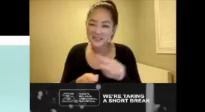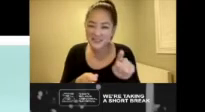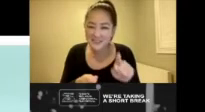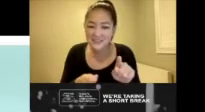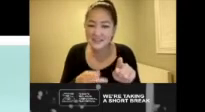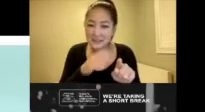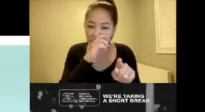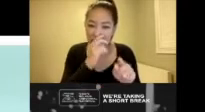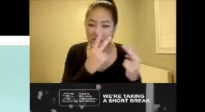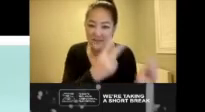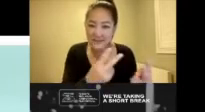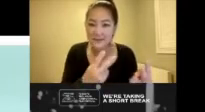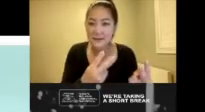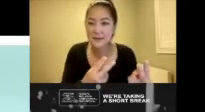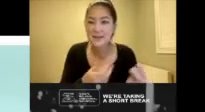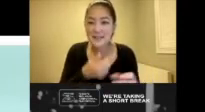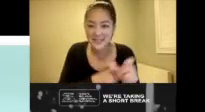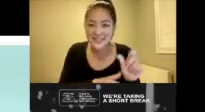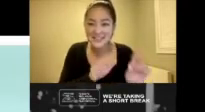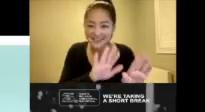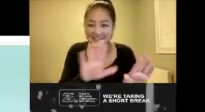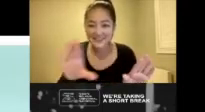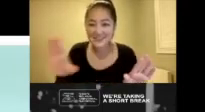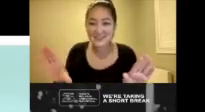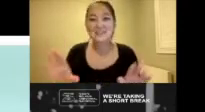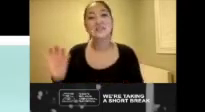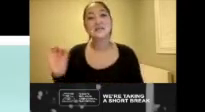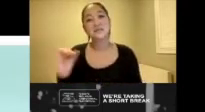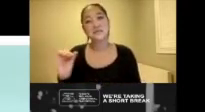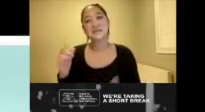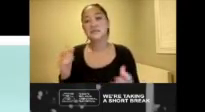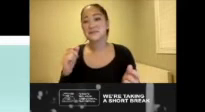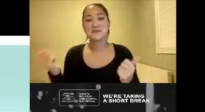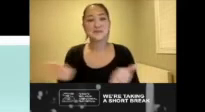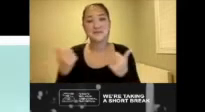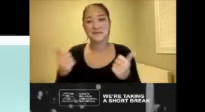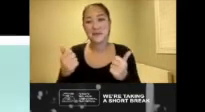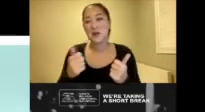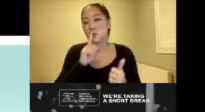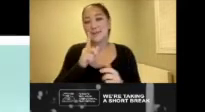But of course, yeah, they do a lot of site visits, the famous Taj Mahal.